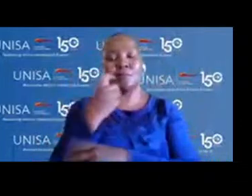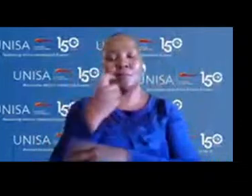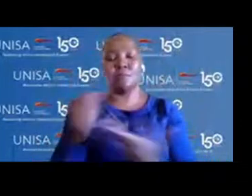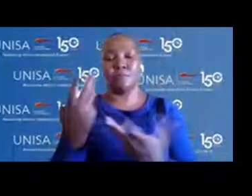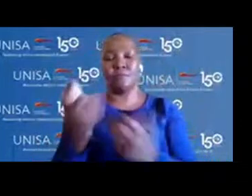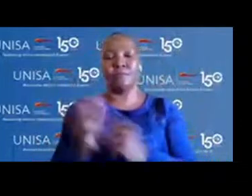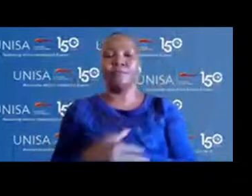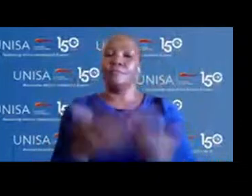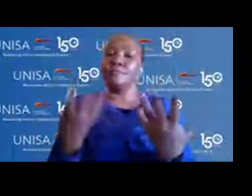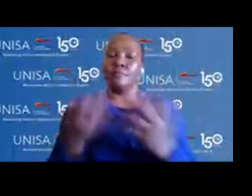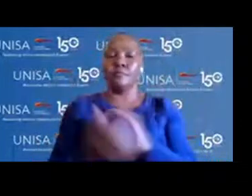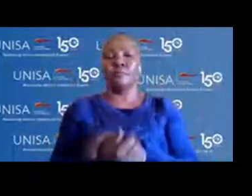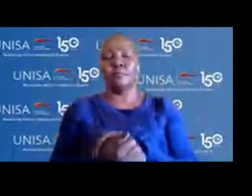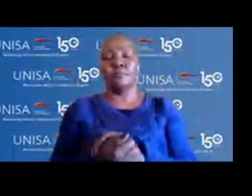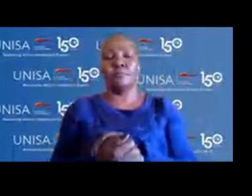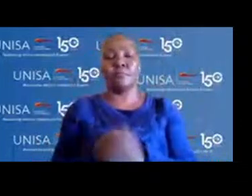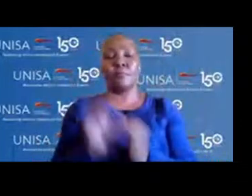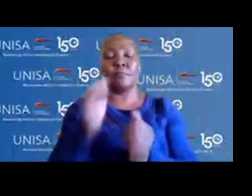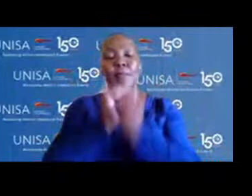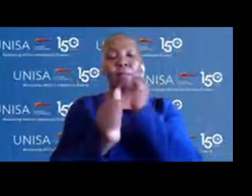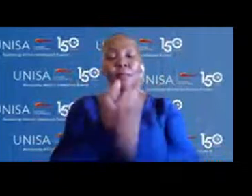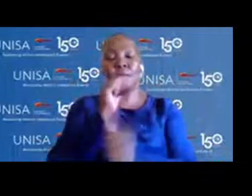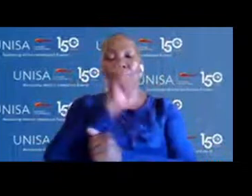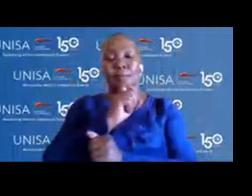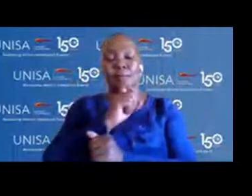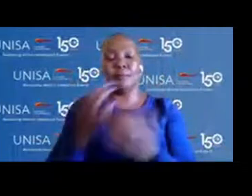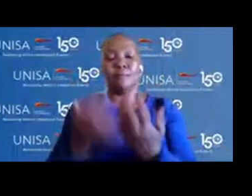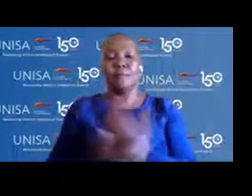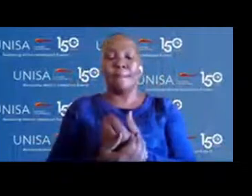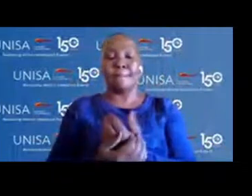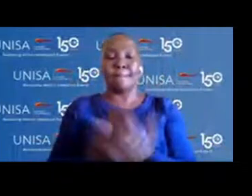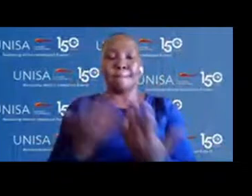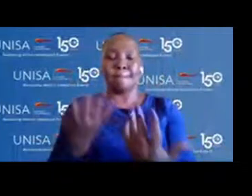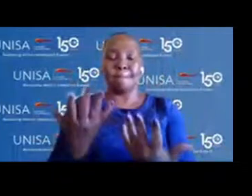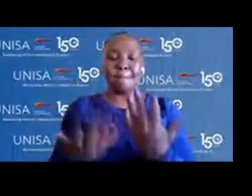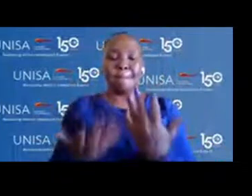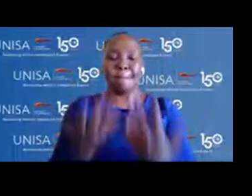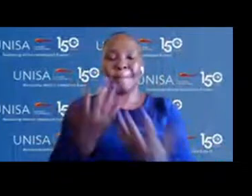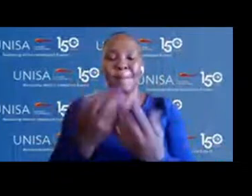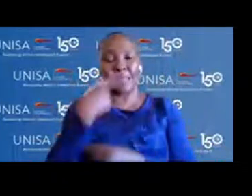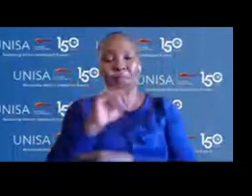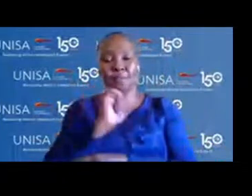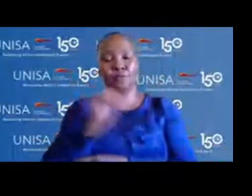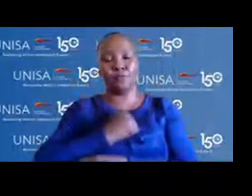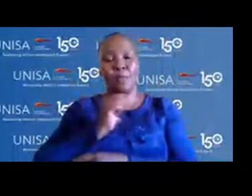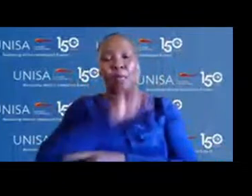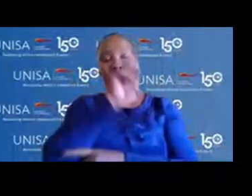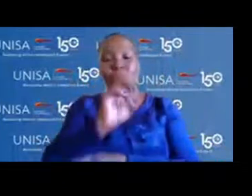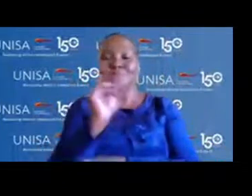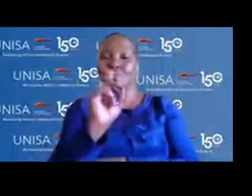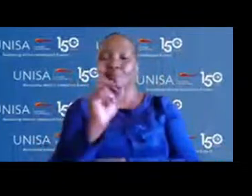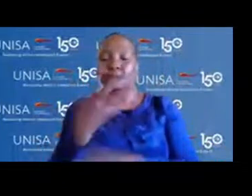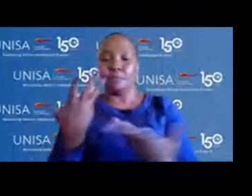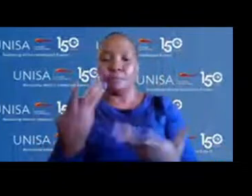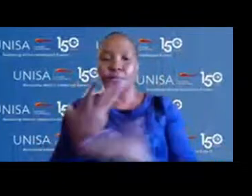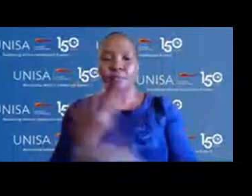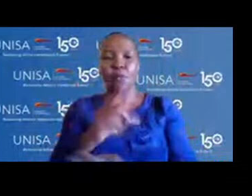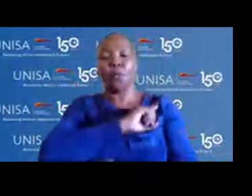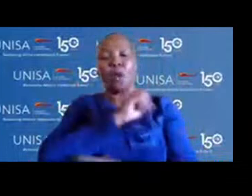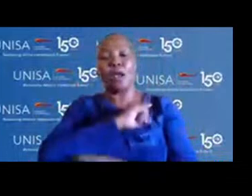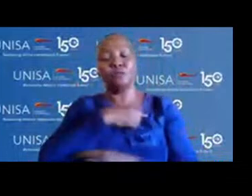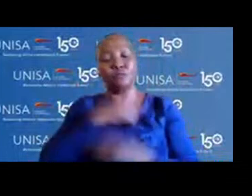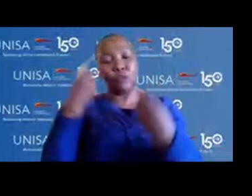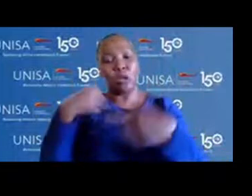Then, ladies and gentlemen, the answer to my question, why do you have to disclose